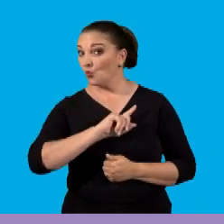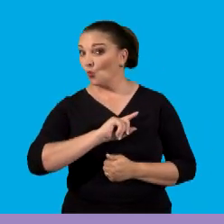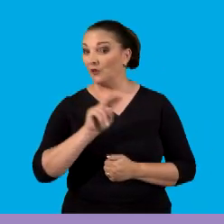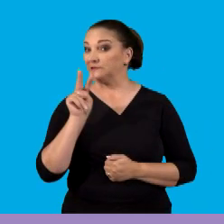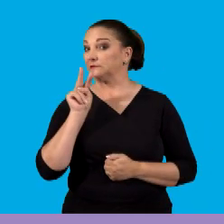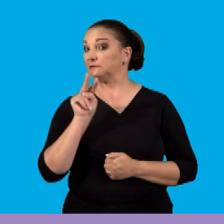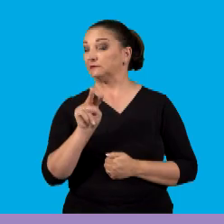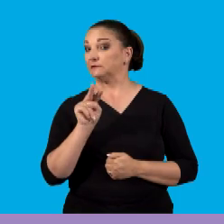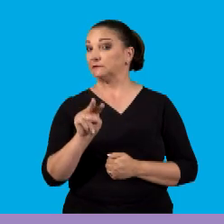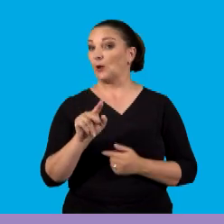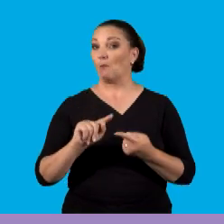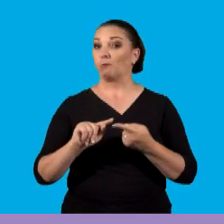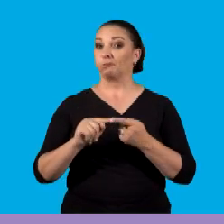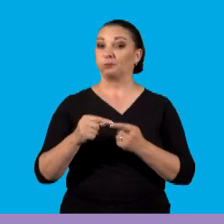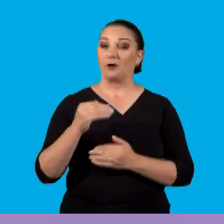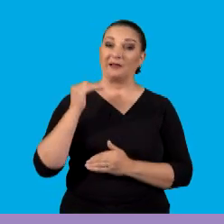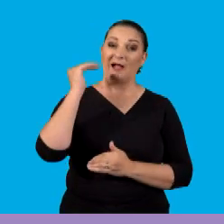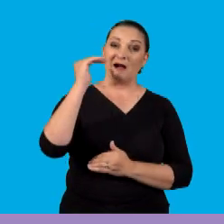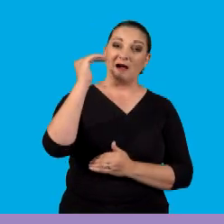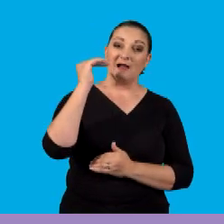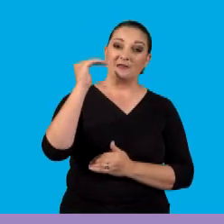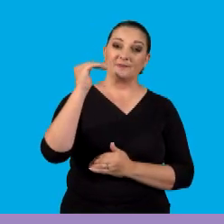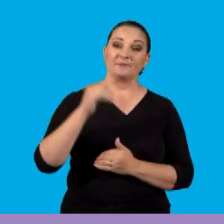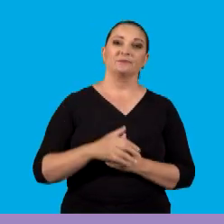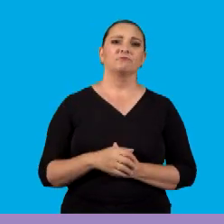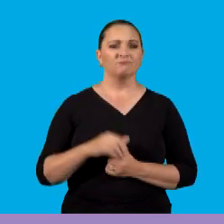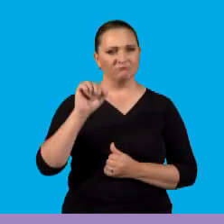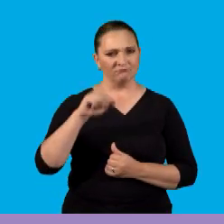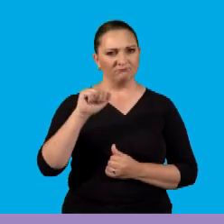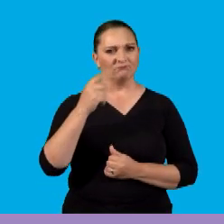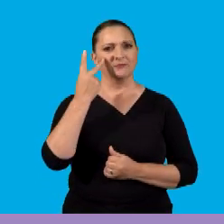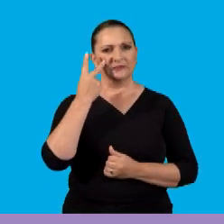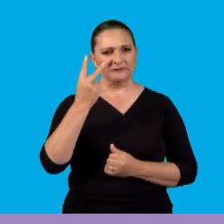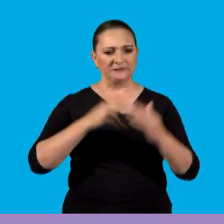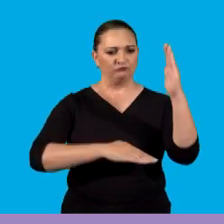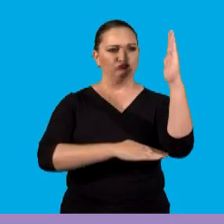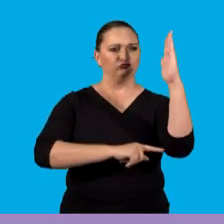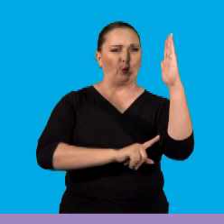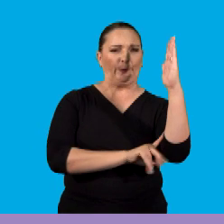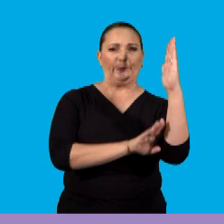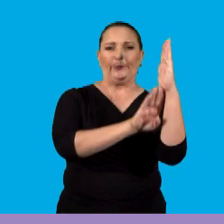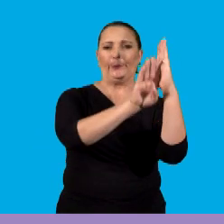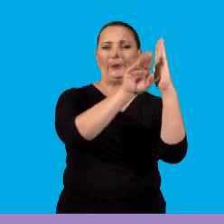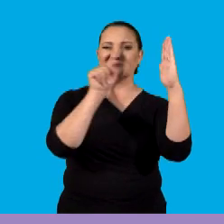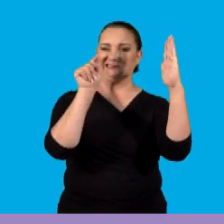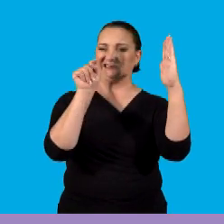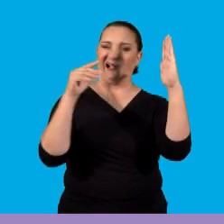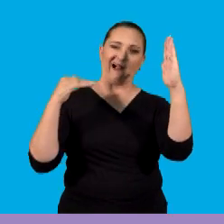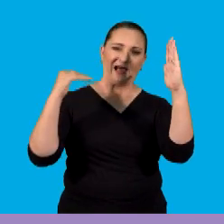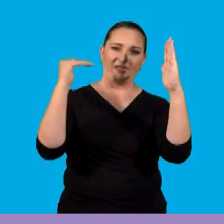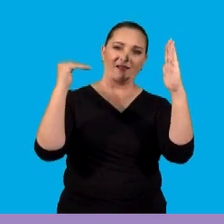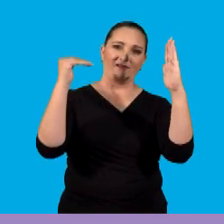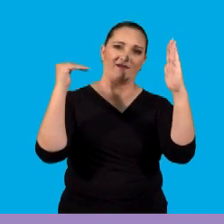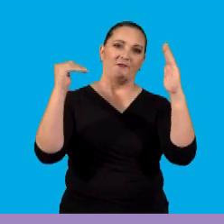if you are looking at that point over there, then you are absolutely correct, because we can see that when it comes to the number of textbooks, that